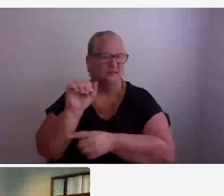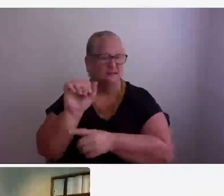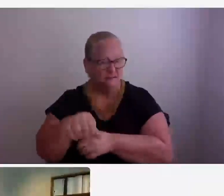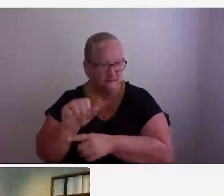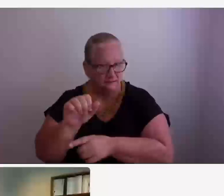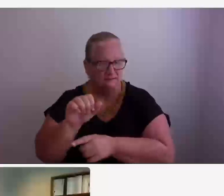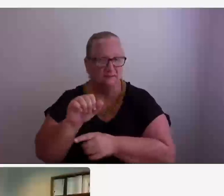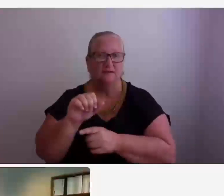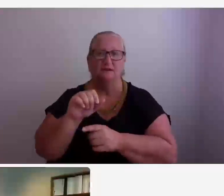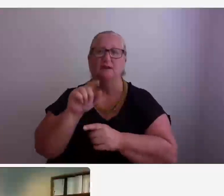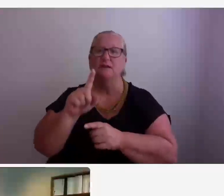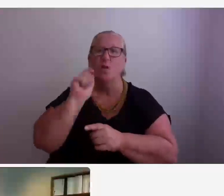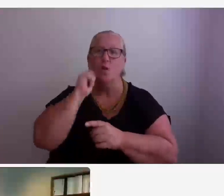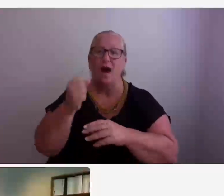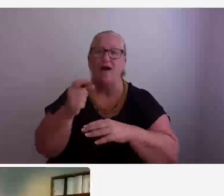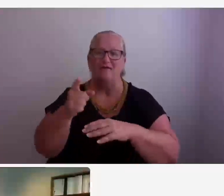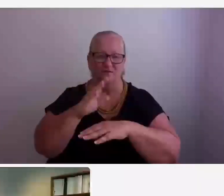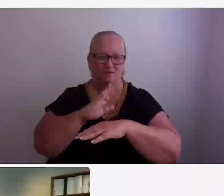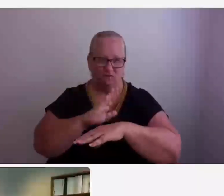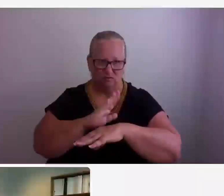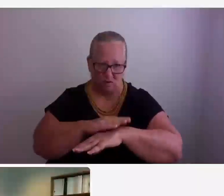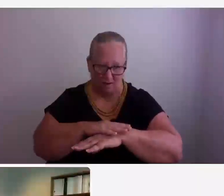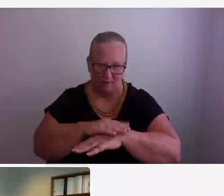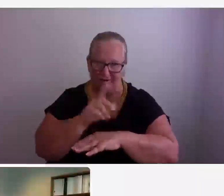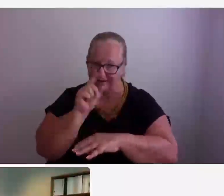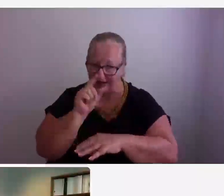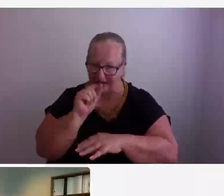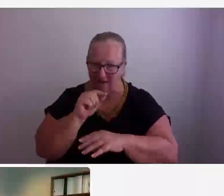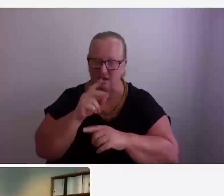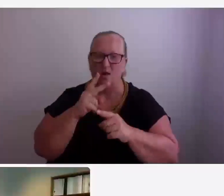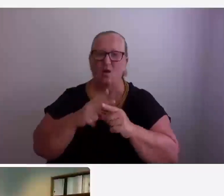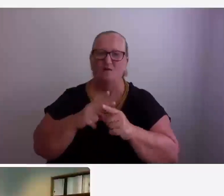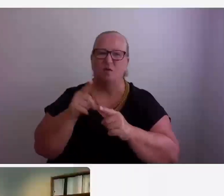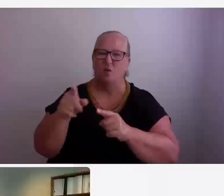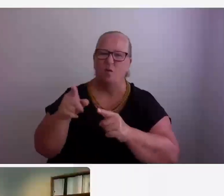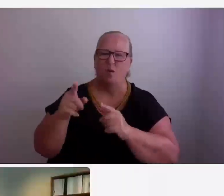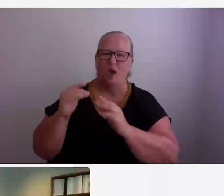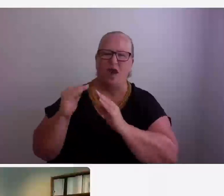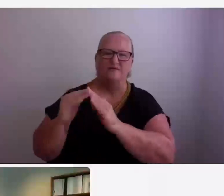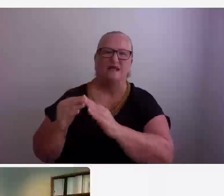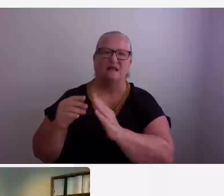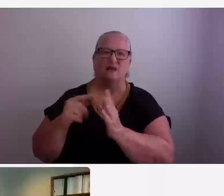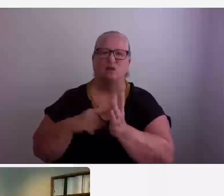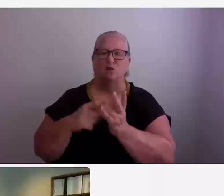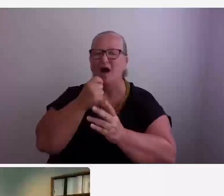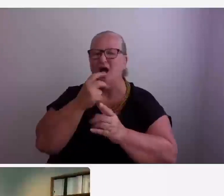be time available for facilities to request a reclassification.